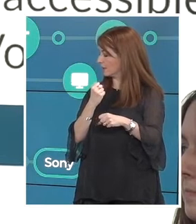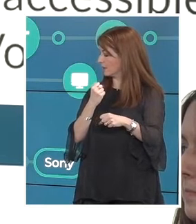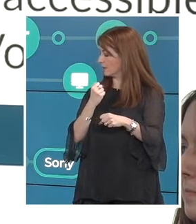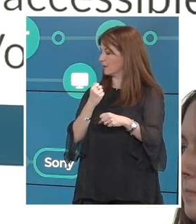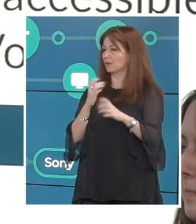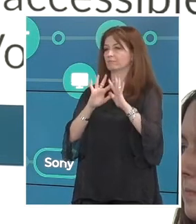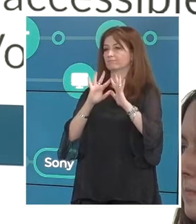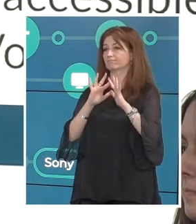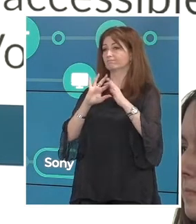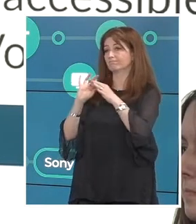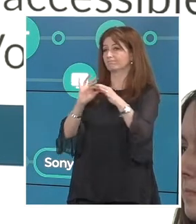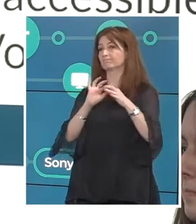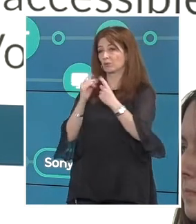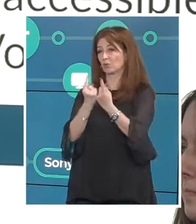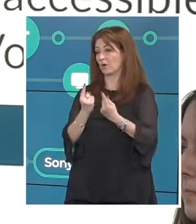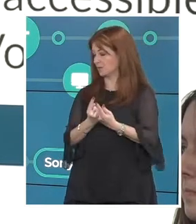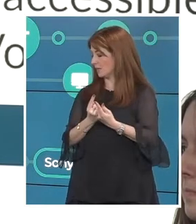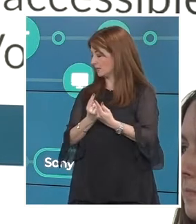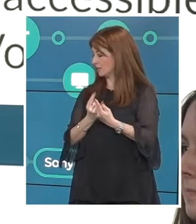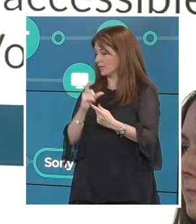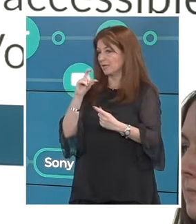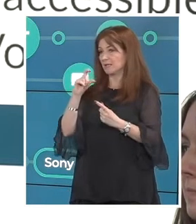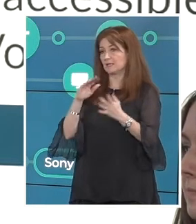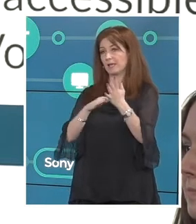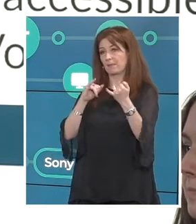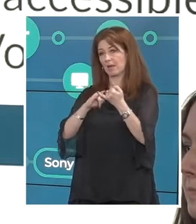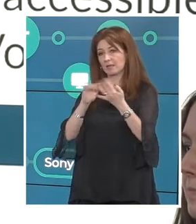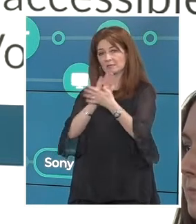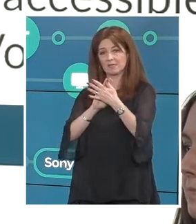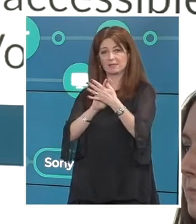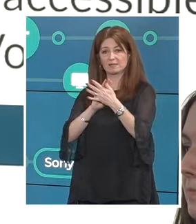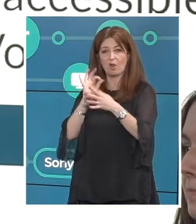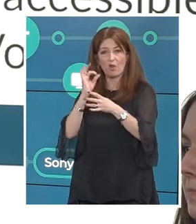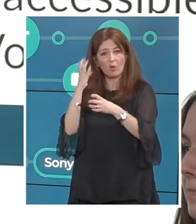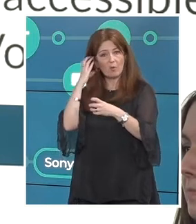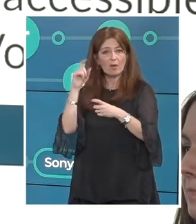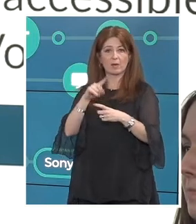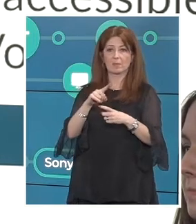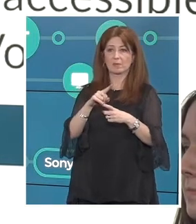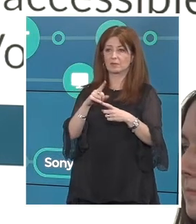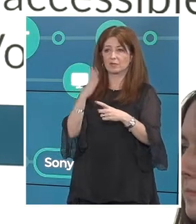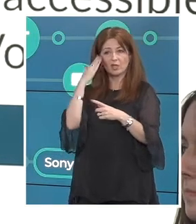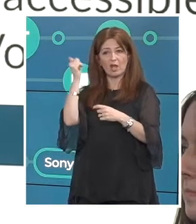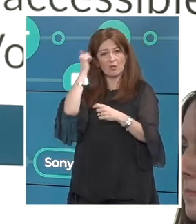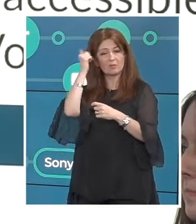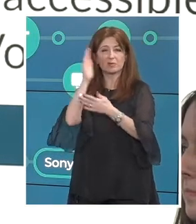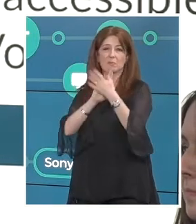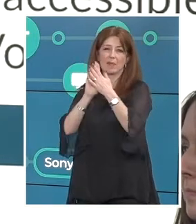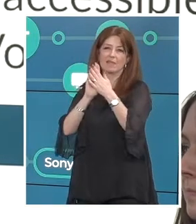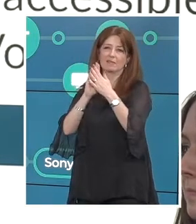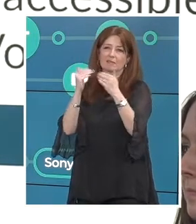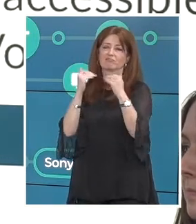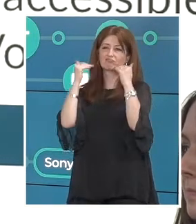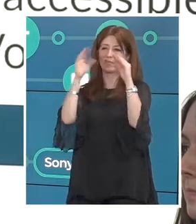product for, in the UK, local government. In Australia, our main clients are higher education. So